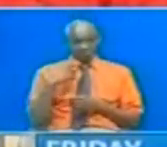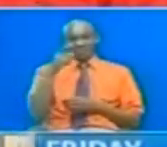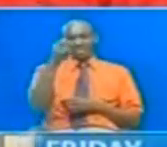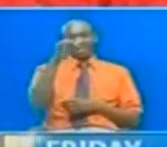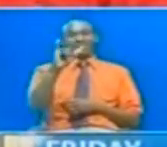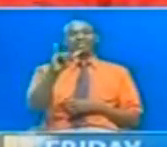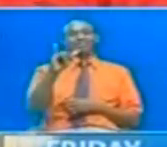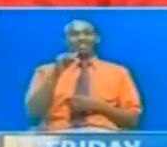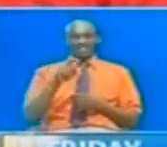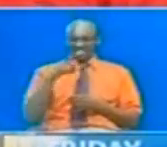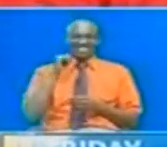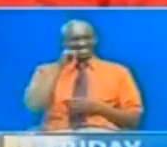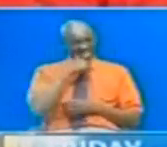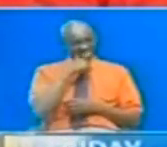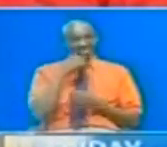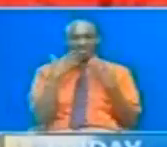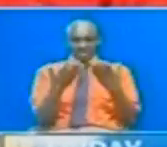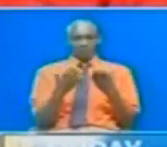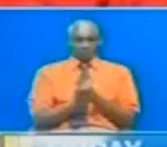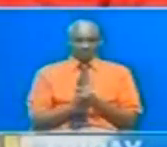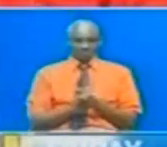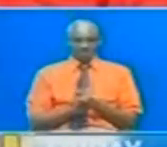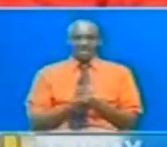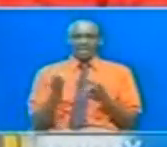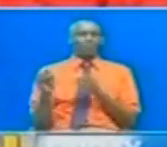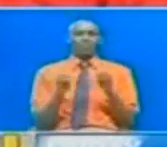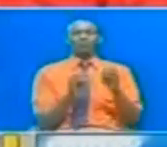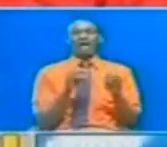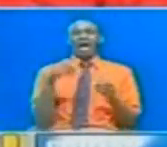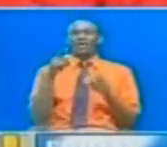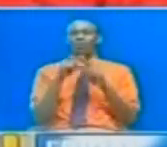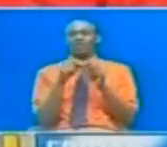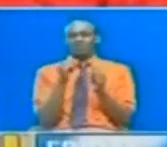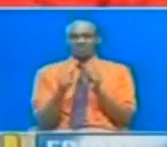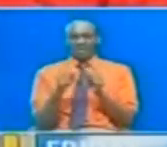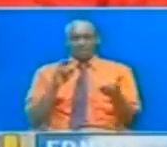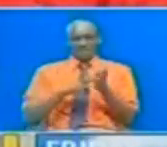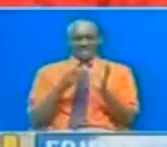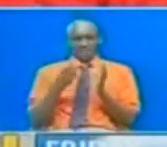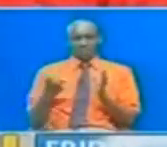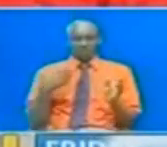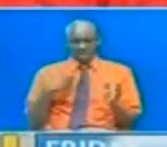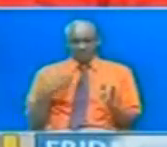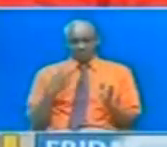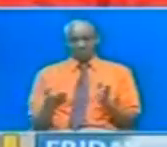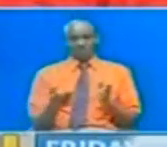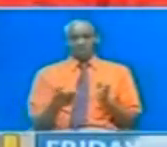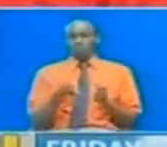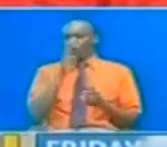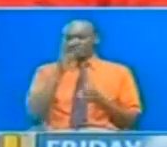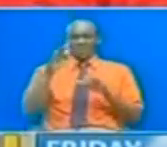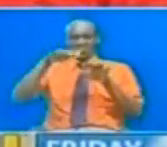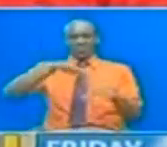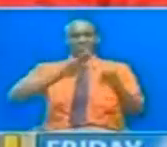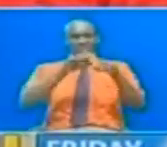know. That is a nice one, Willis. Thank you. Moving on to another word that means, you know, a floating device in the sea. Do we